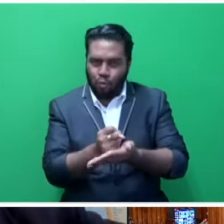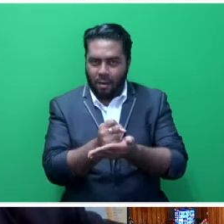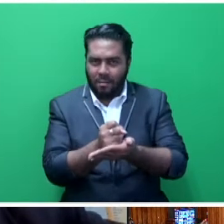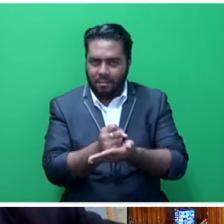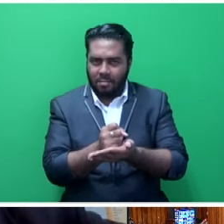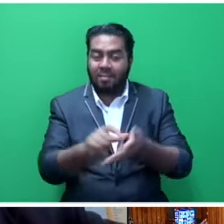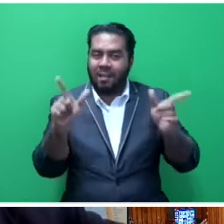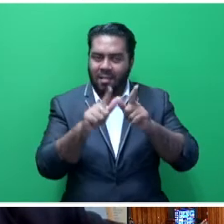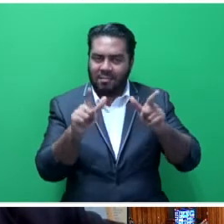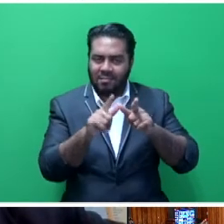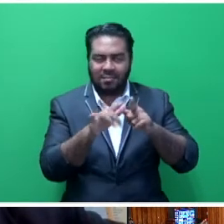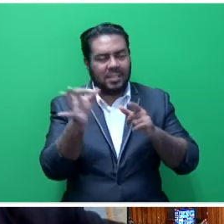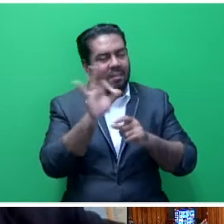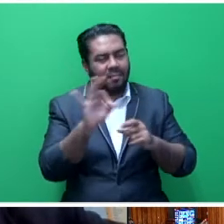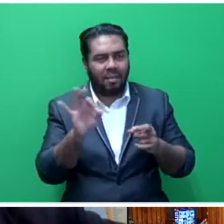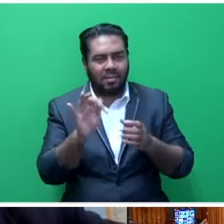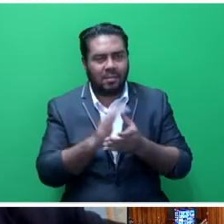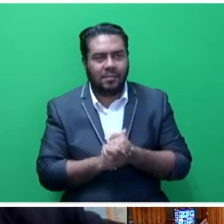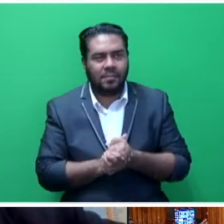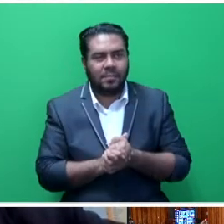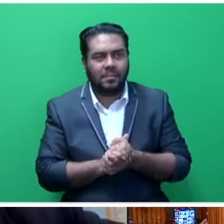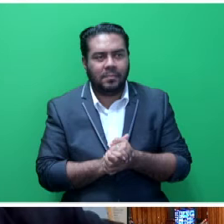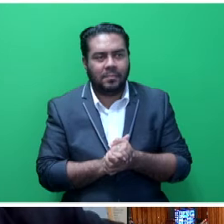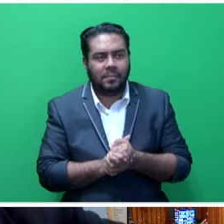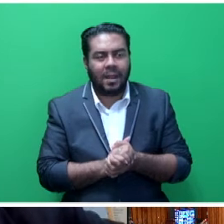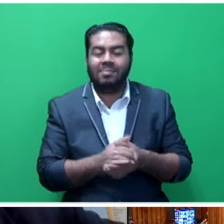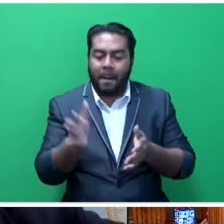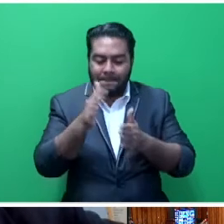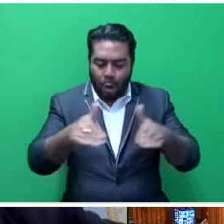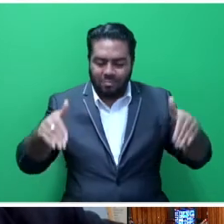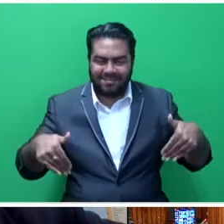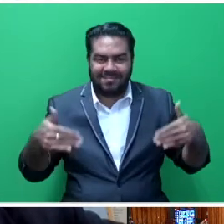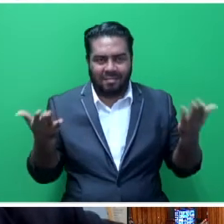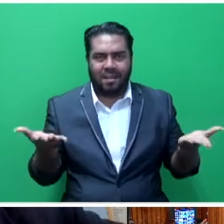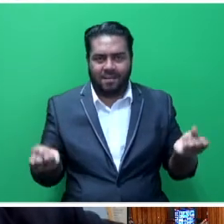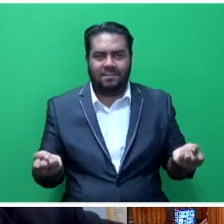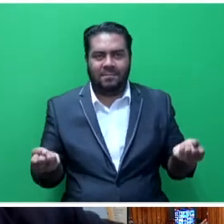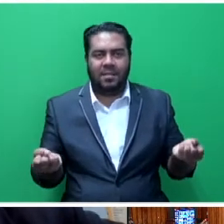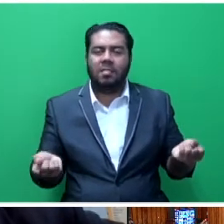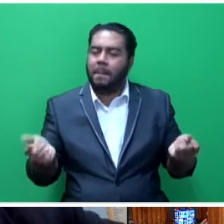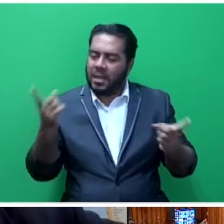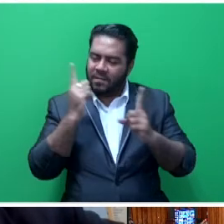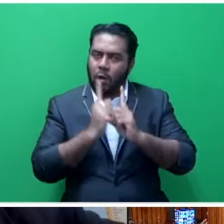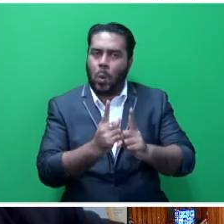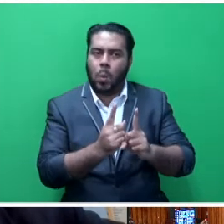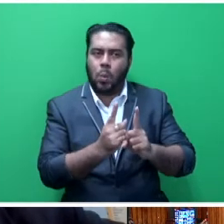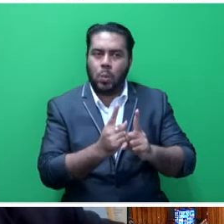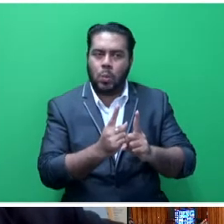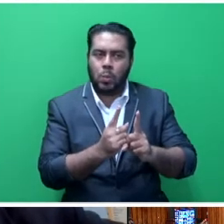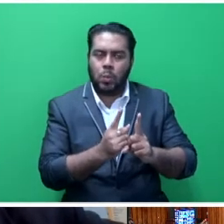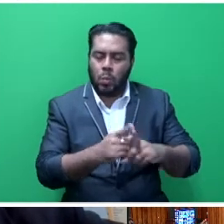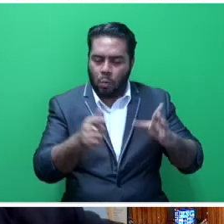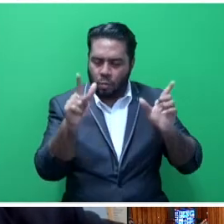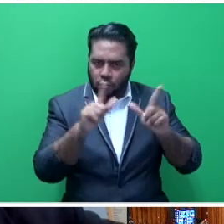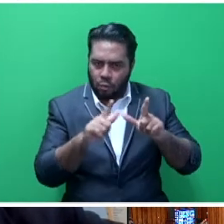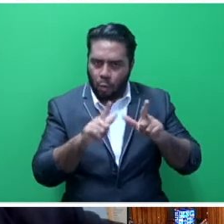the licensee does not encroach, that they don't go outside the boundary that they've been given, that they adhere to the conditions of the license,